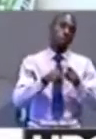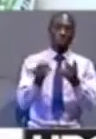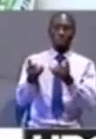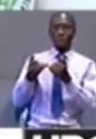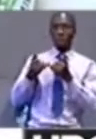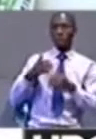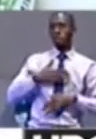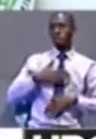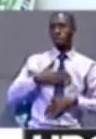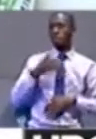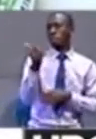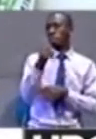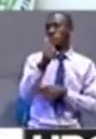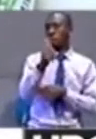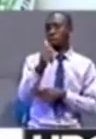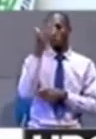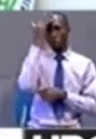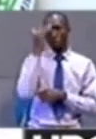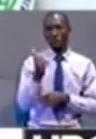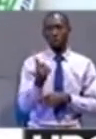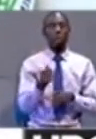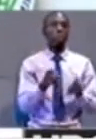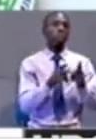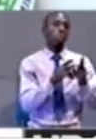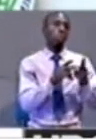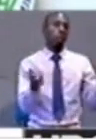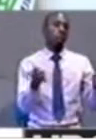This is because we wanted to start with